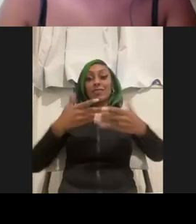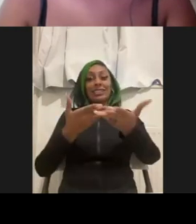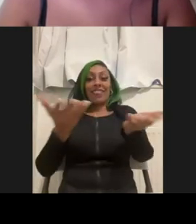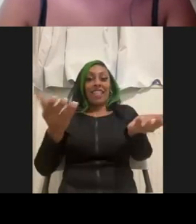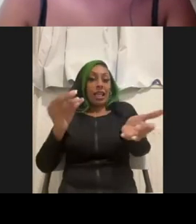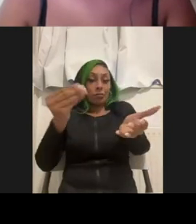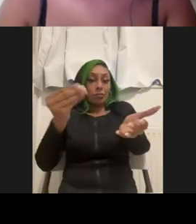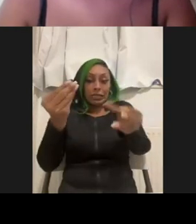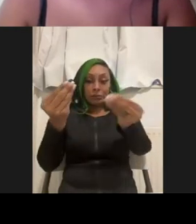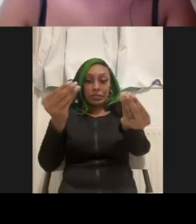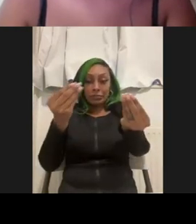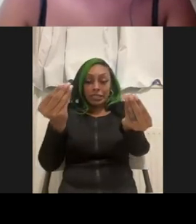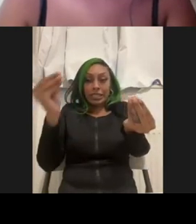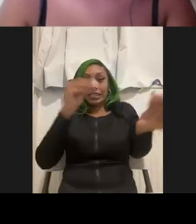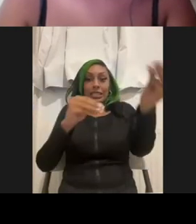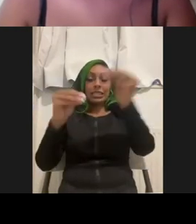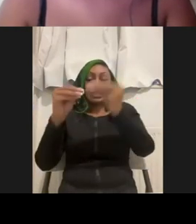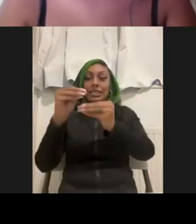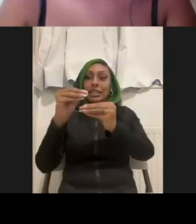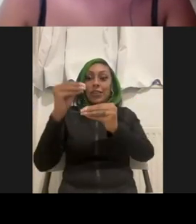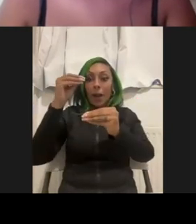pieces, experiments and possibilities.